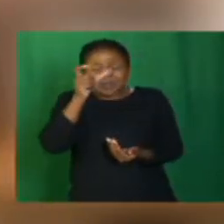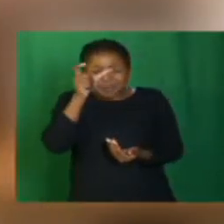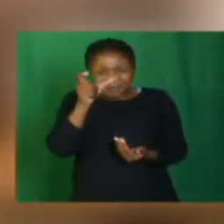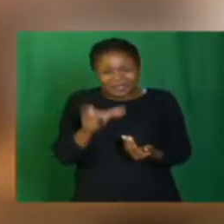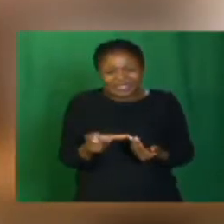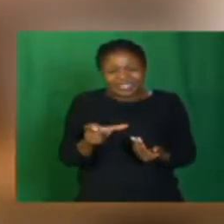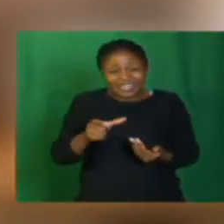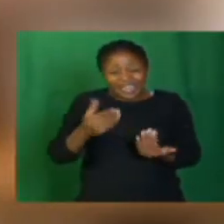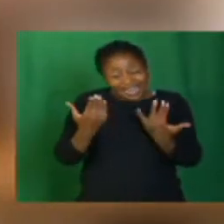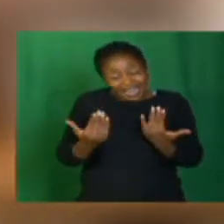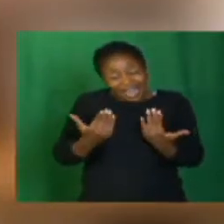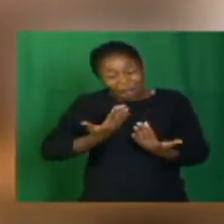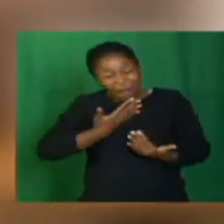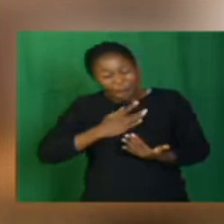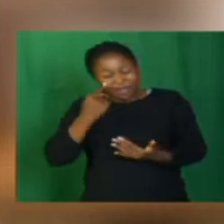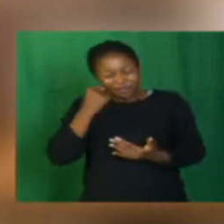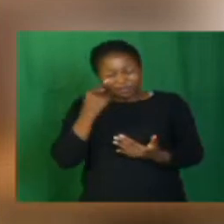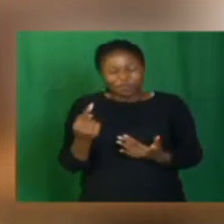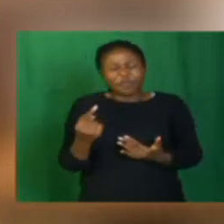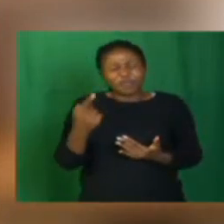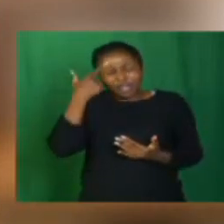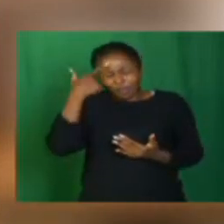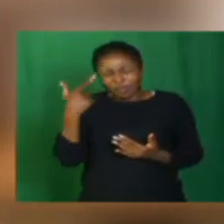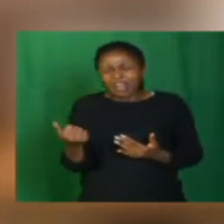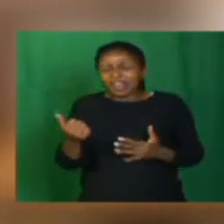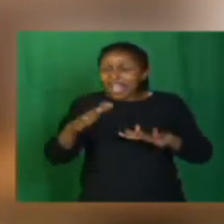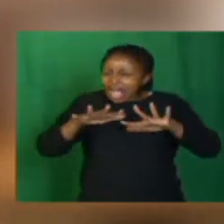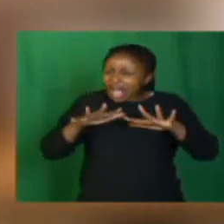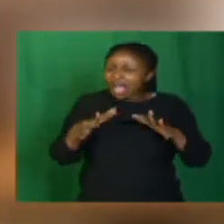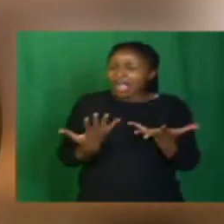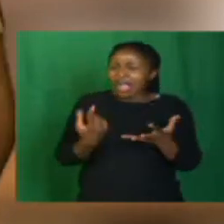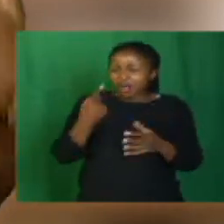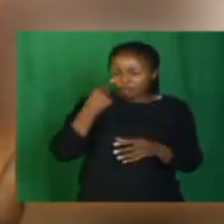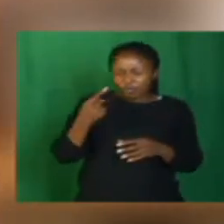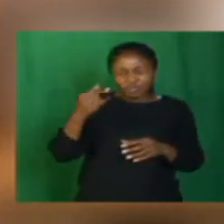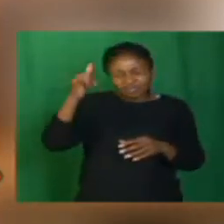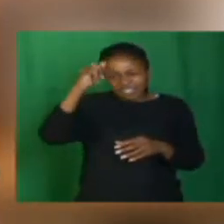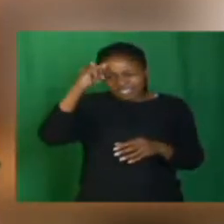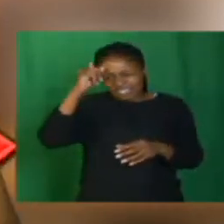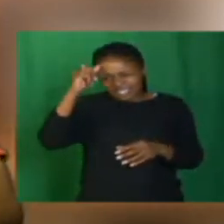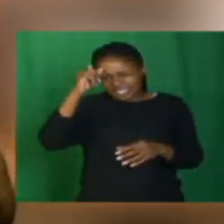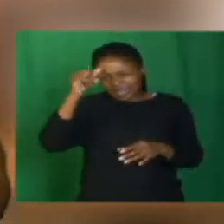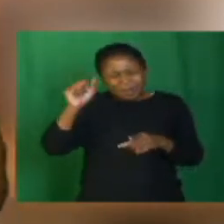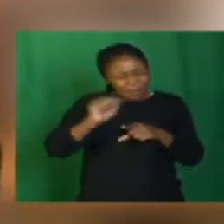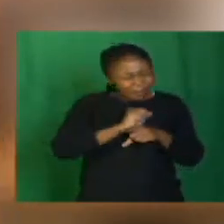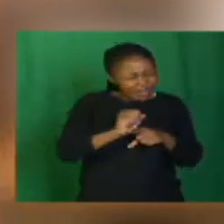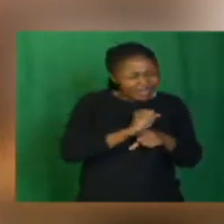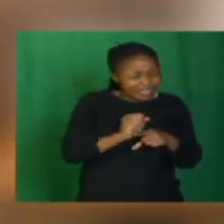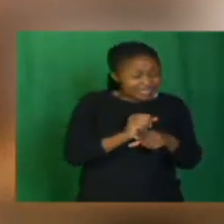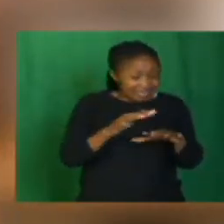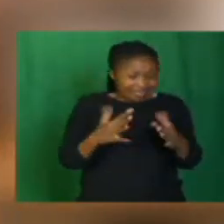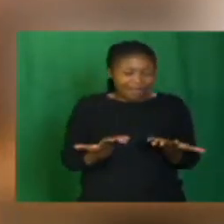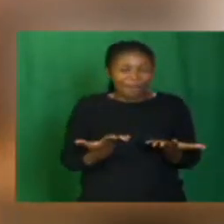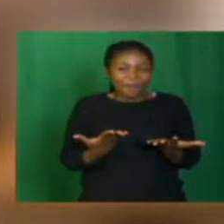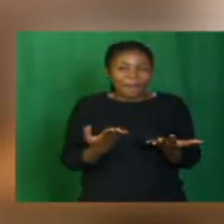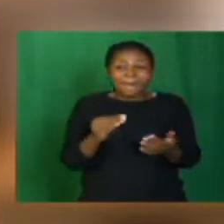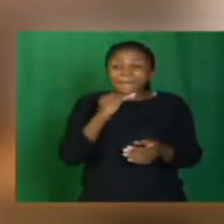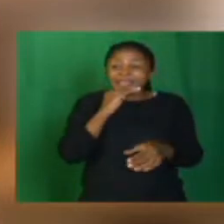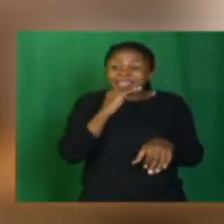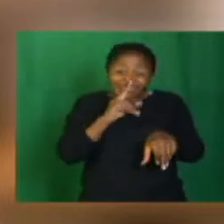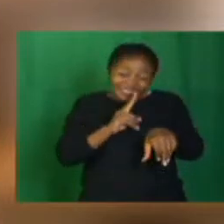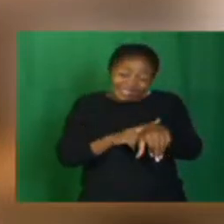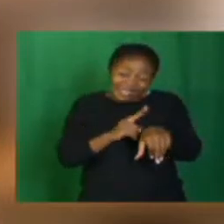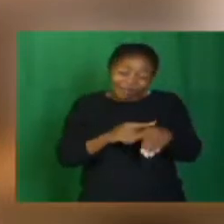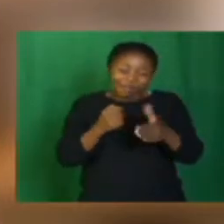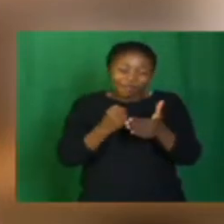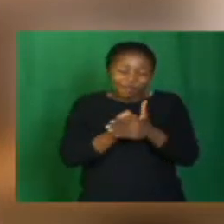child's potential fully realized? So you give your reasons, you give your justifications, because you are